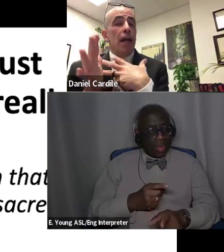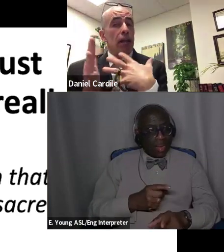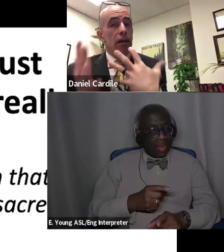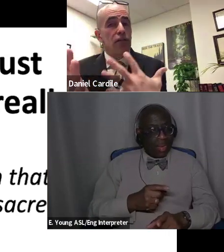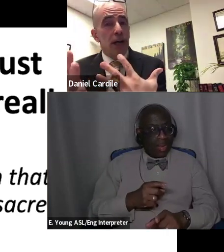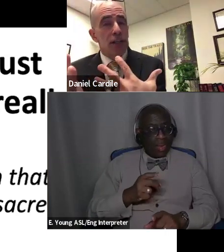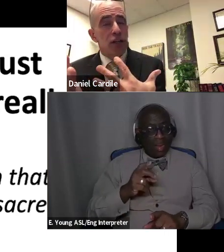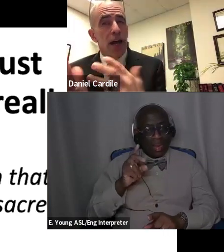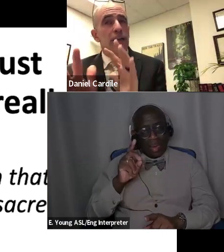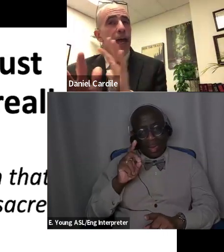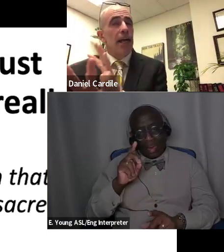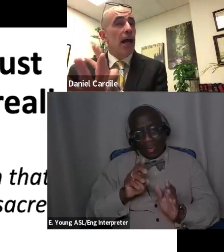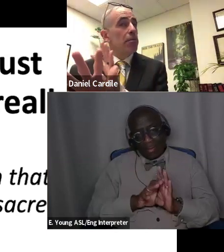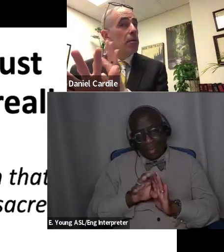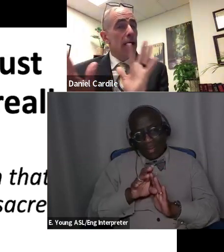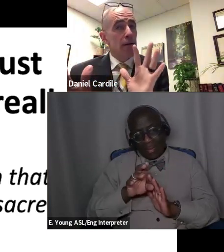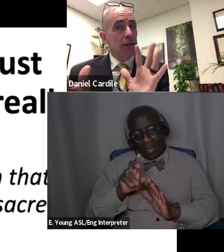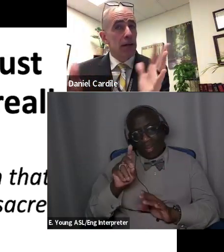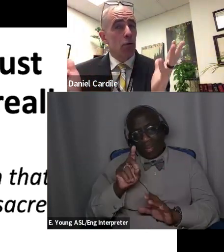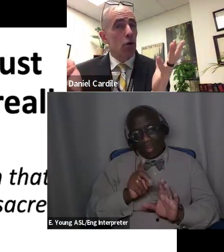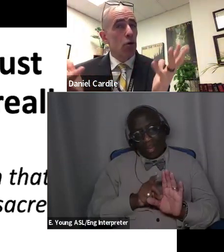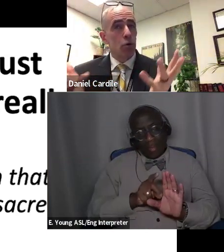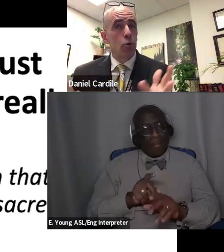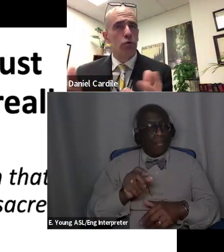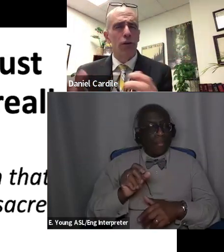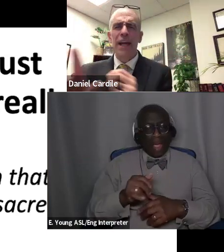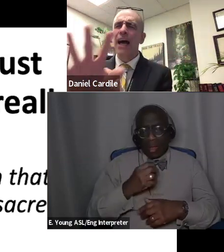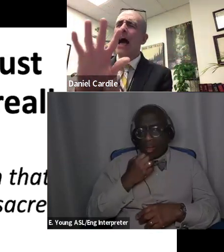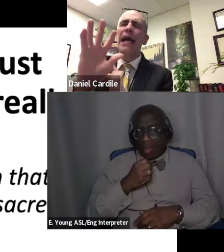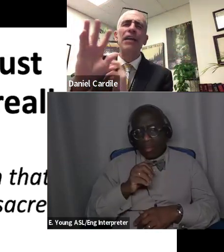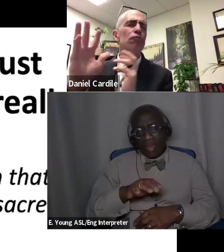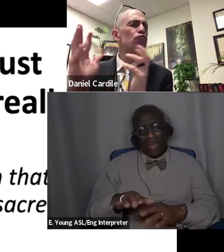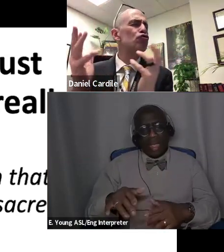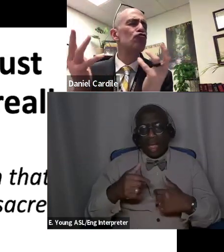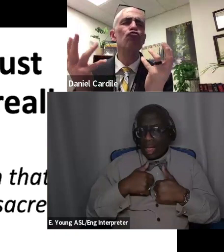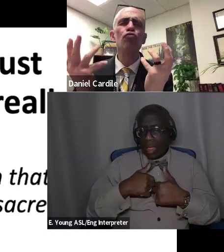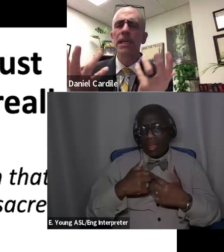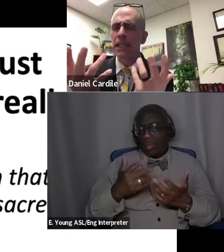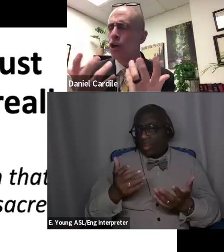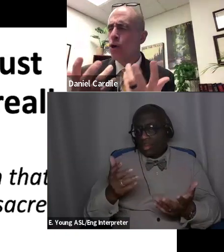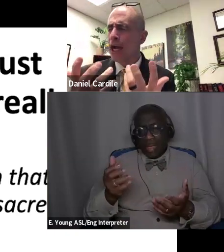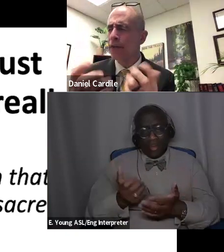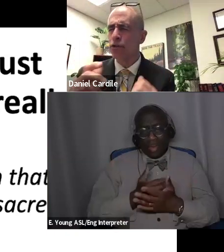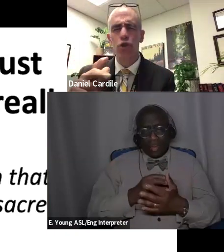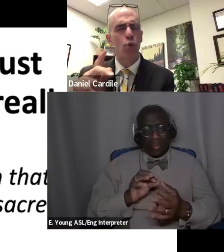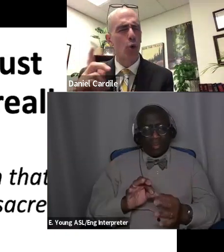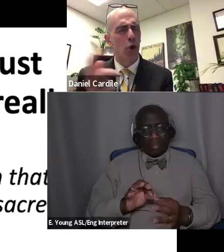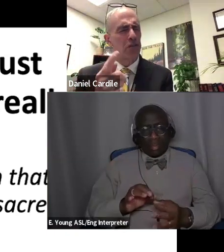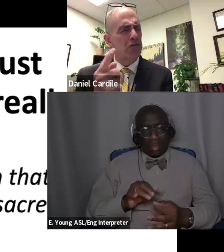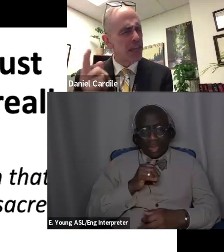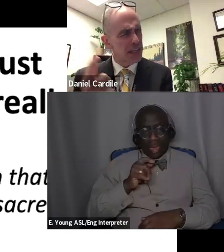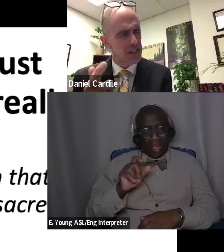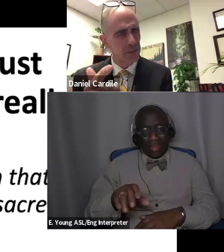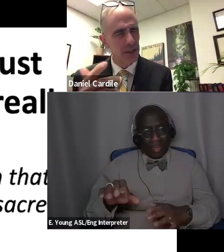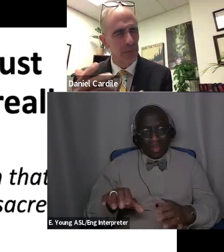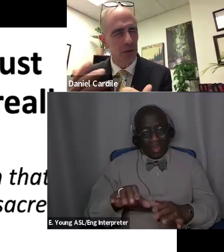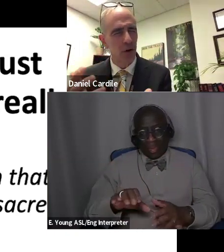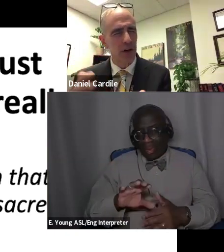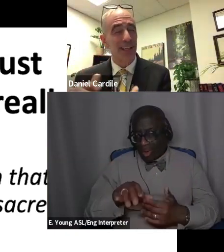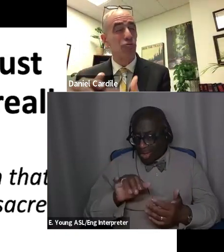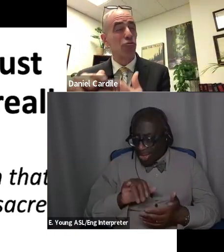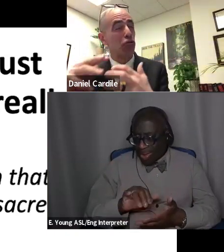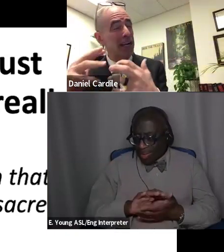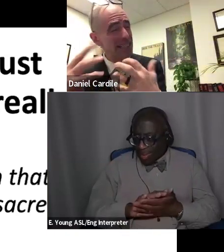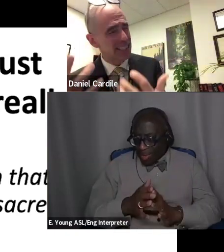and I love my child, and I'm the parent, and we're all cool, right? really don't have to do all of this to become